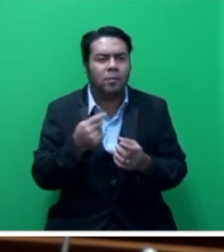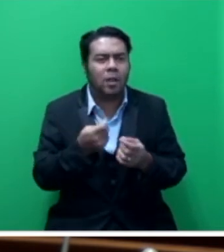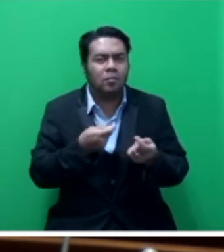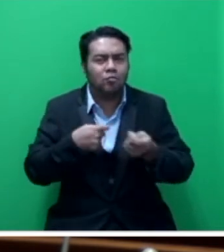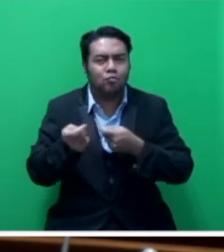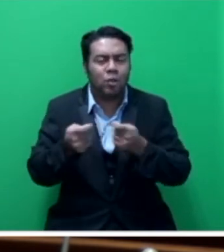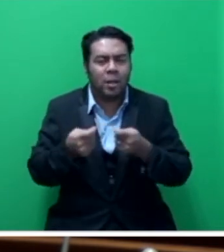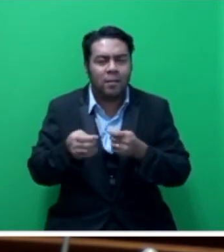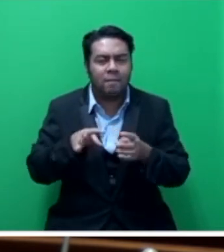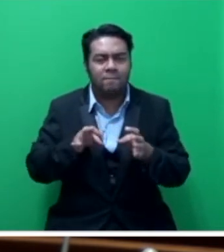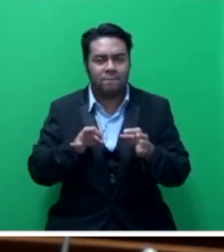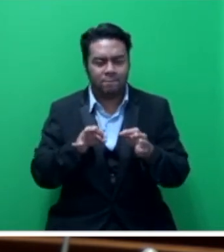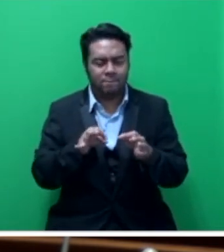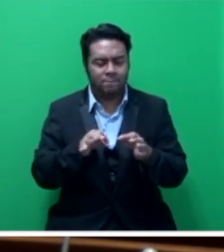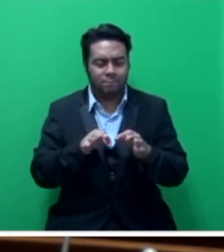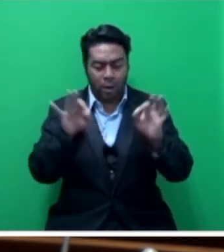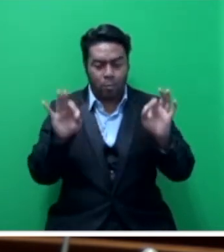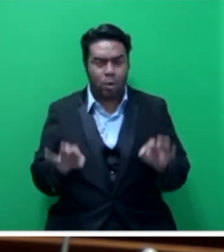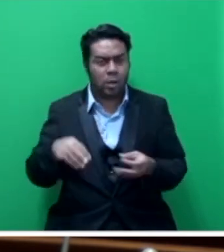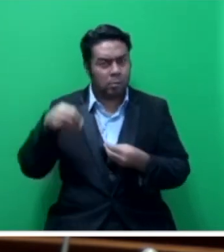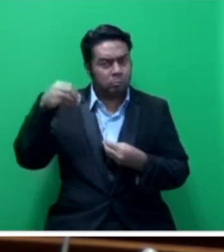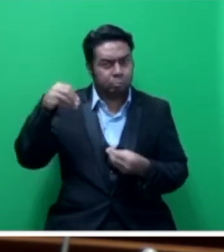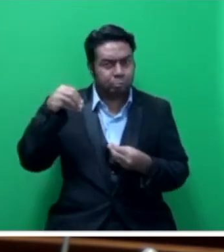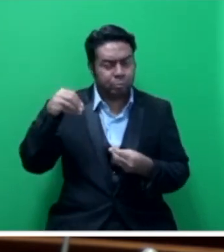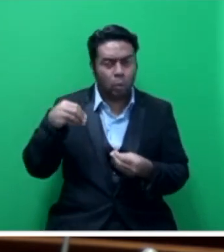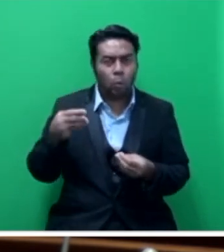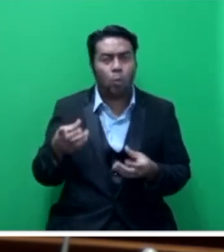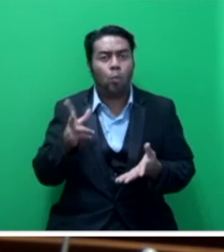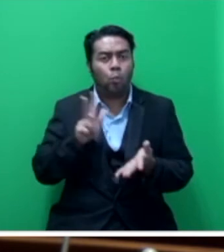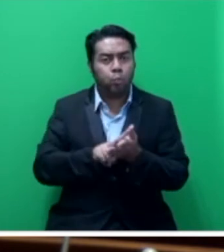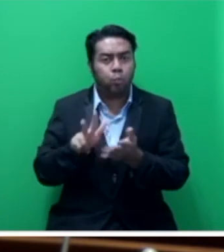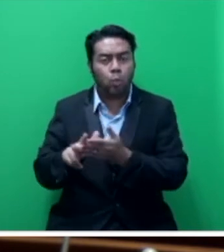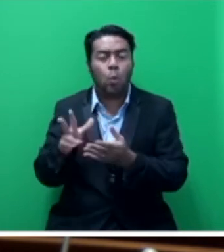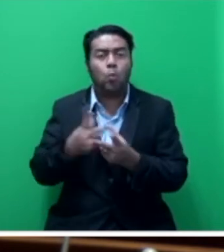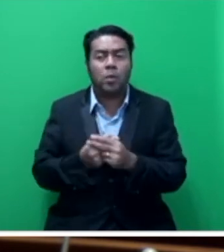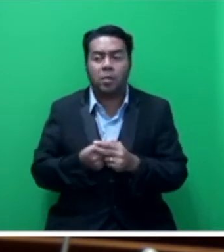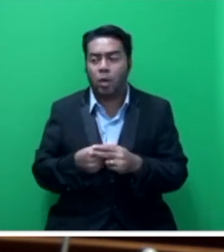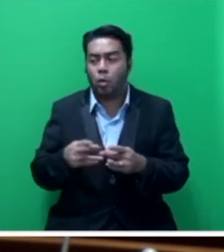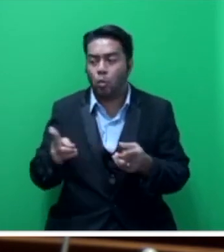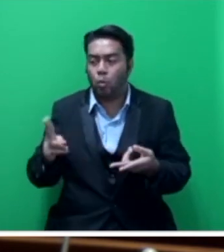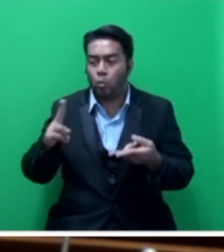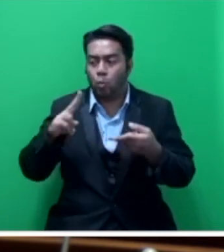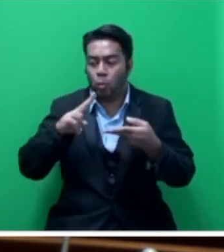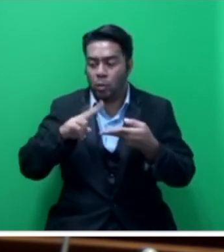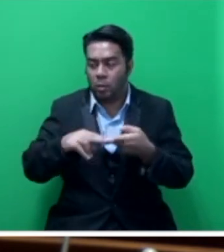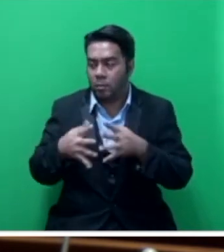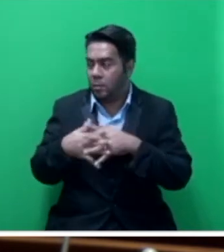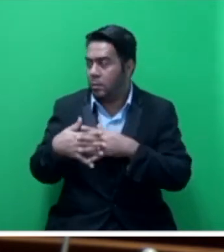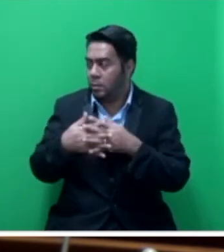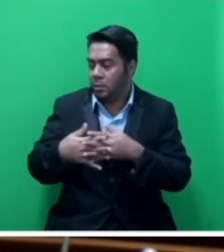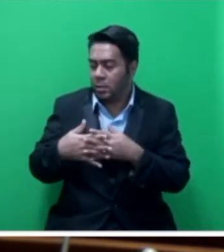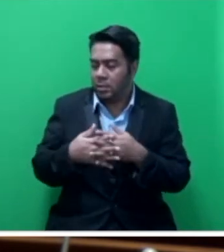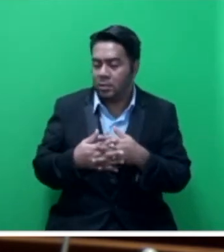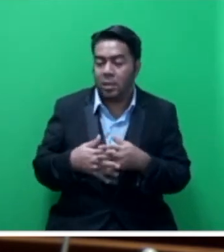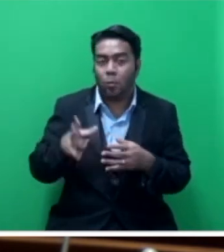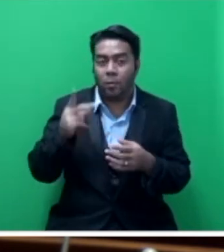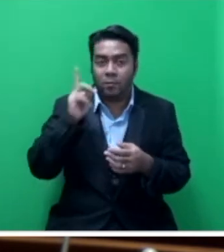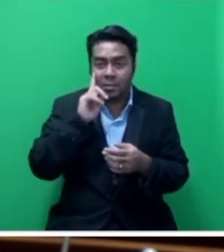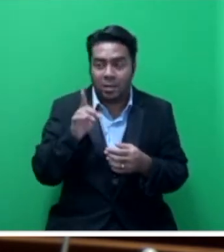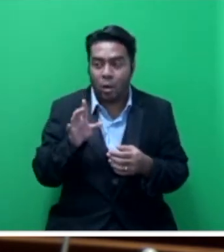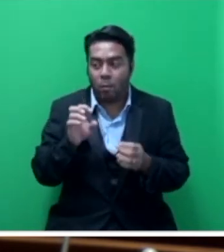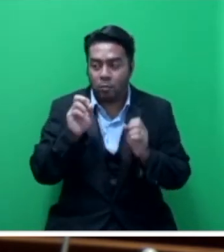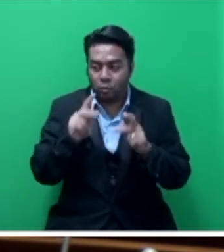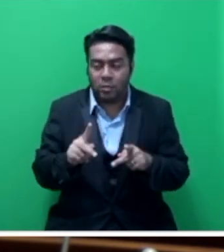Investment Framework called TIFA with the United States is built on the foundation to enhance economic opportunities